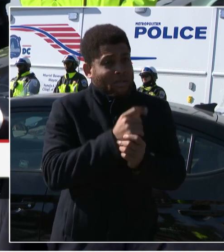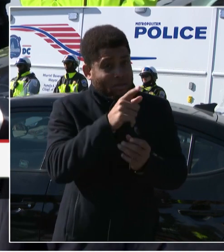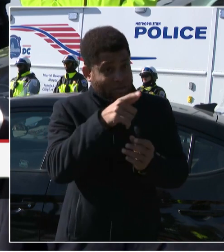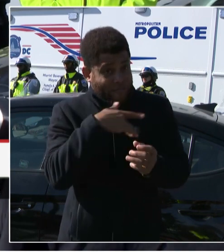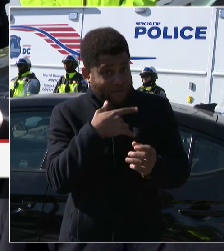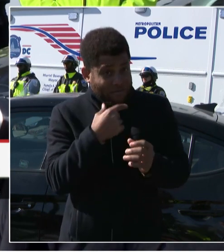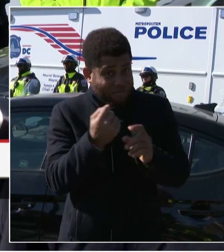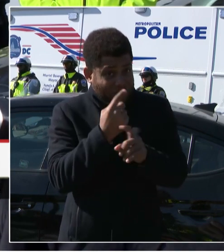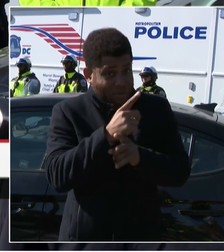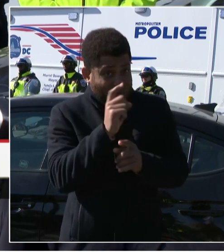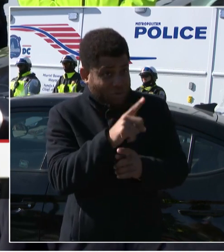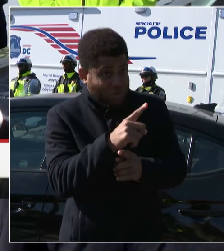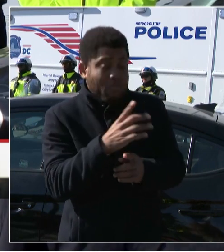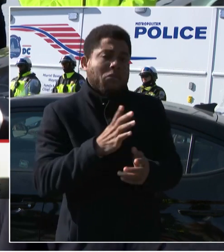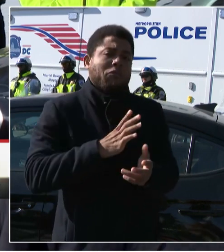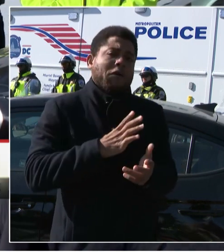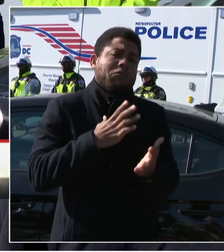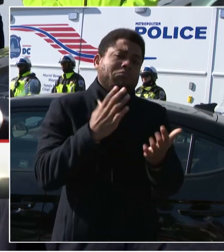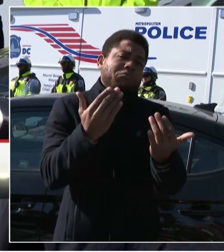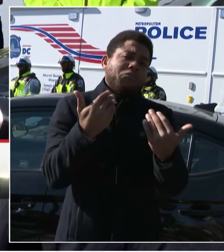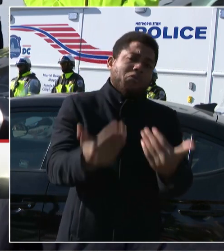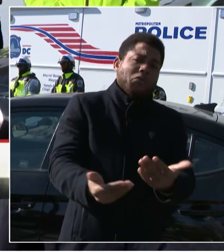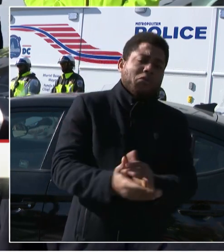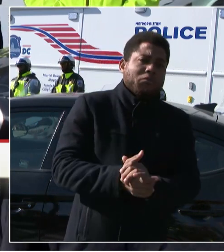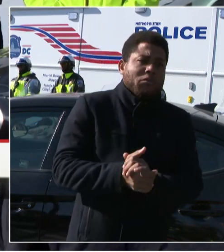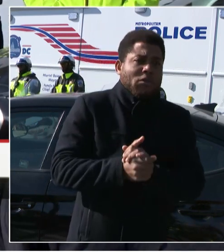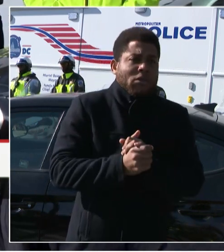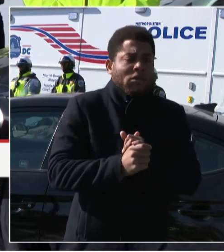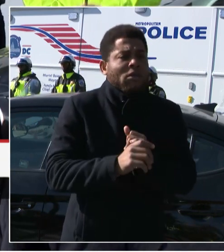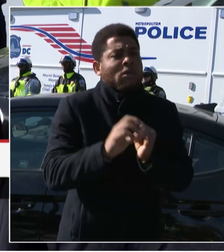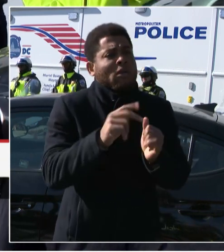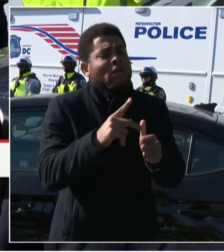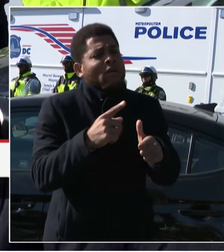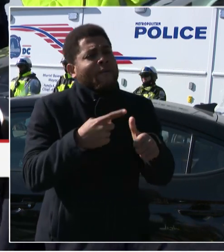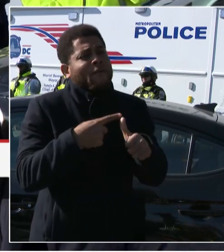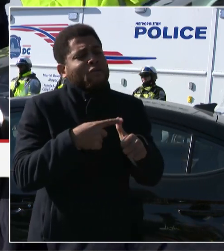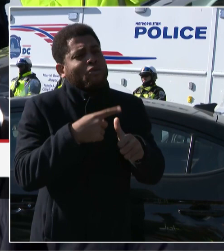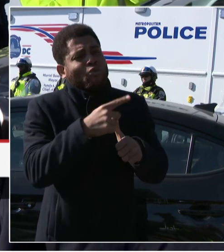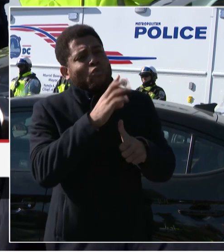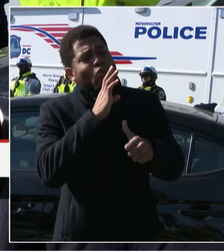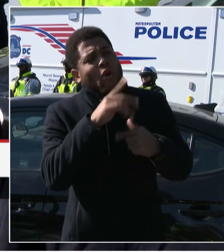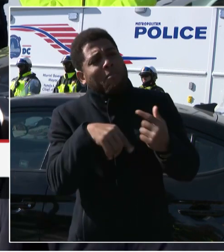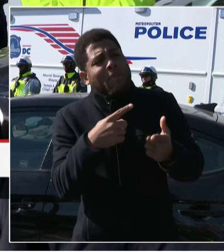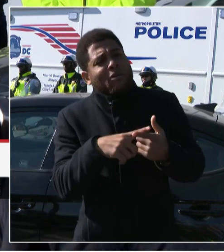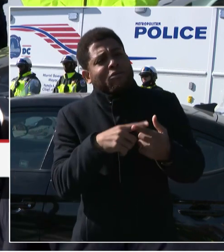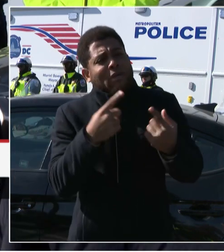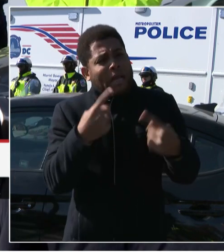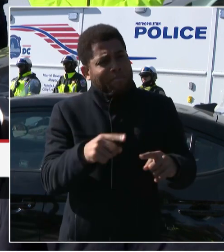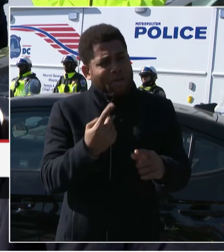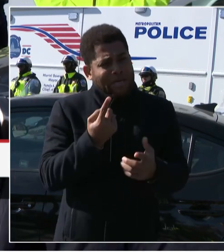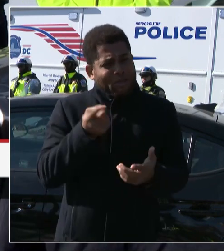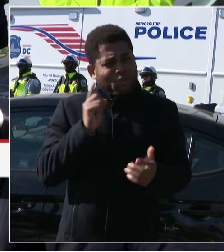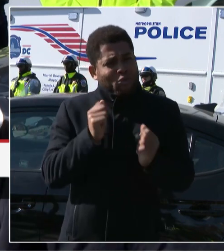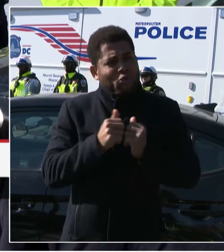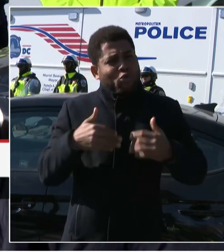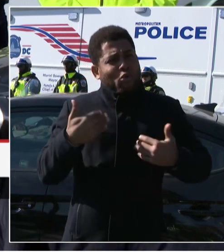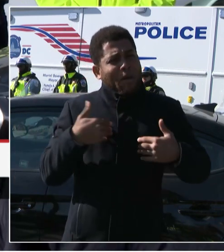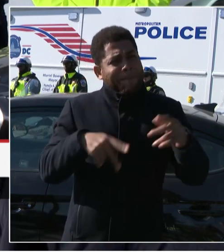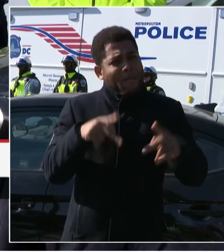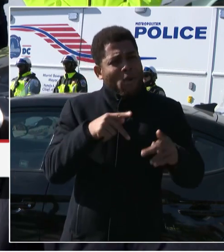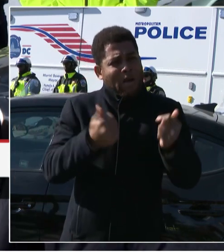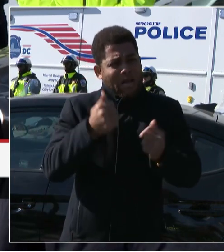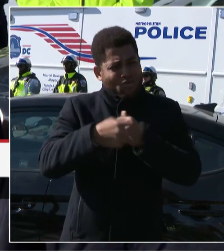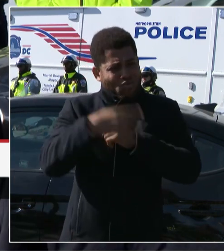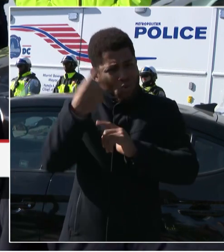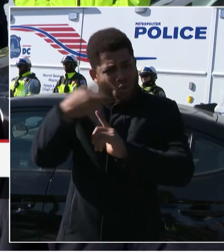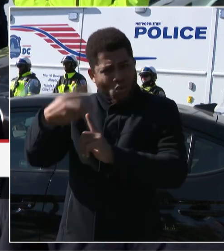Okay. The first is if you could speak a little bit more to what happened over the weekend and last week with the juveniles involved in carjacking incidents. I